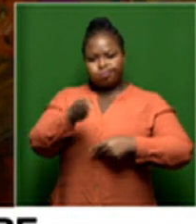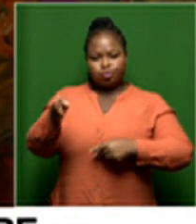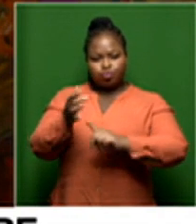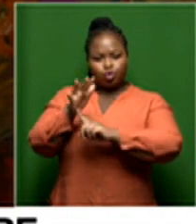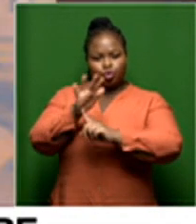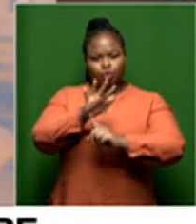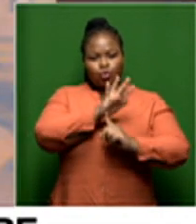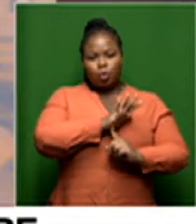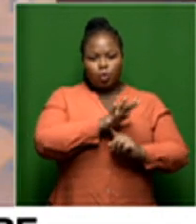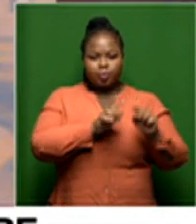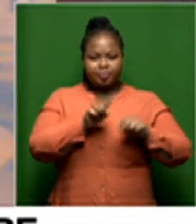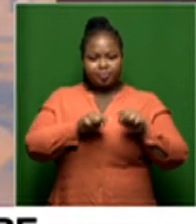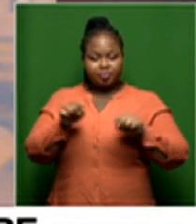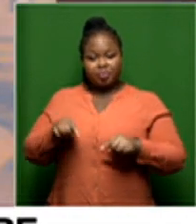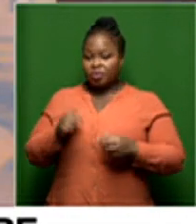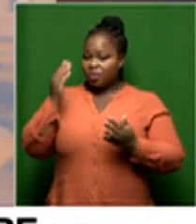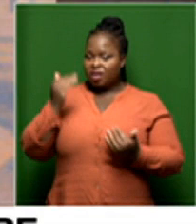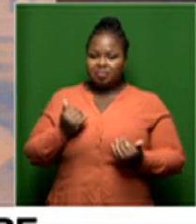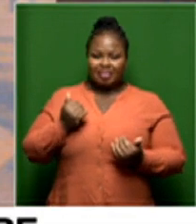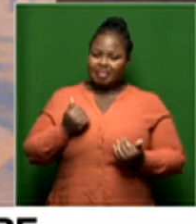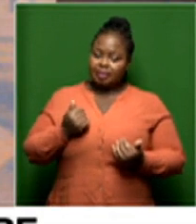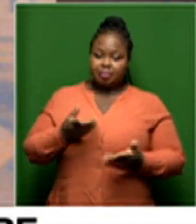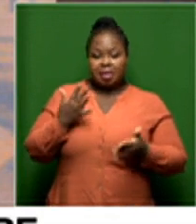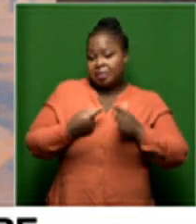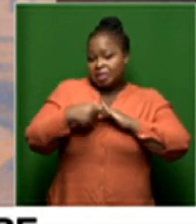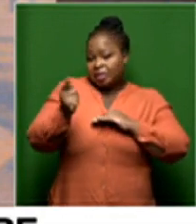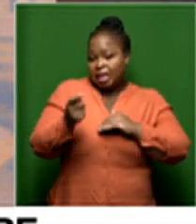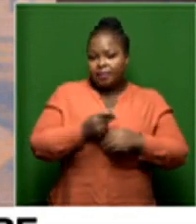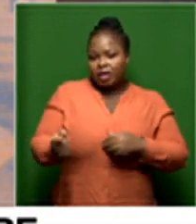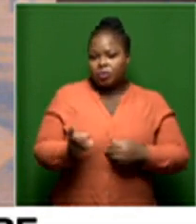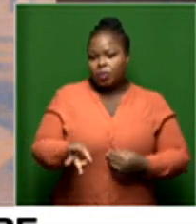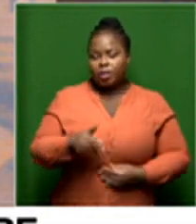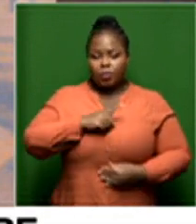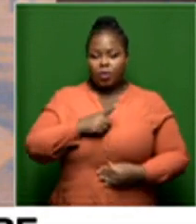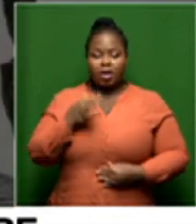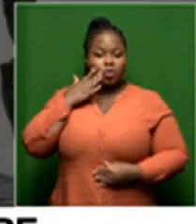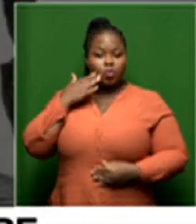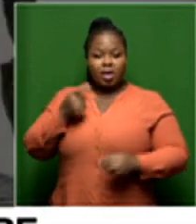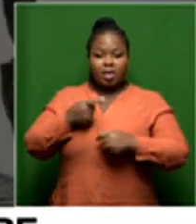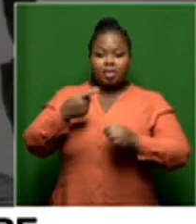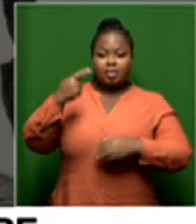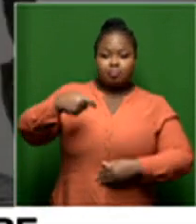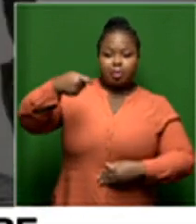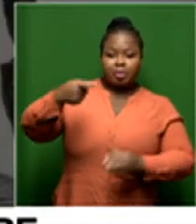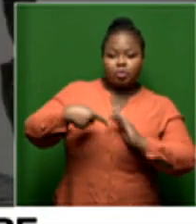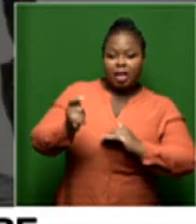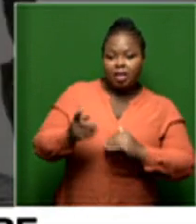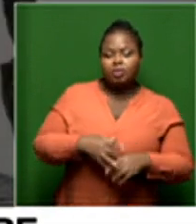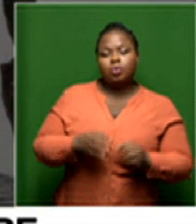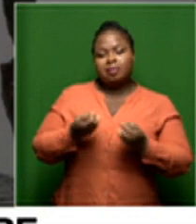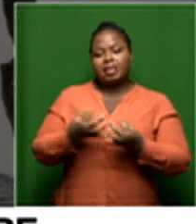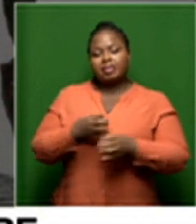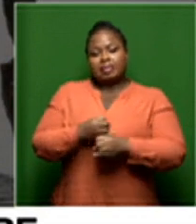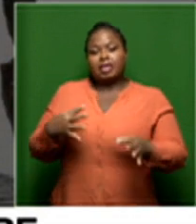together. And one expects that won't last much longer because, of course, once the auction begins, these fabulous items will